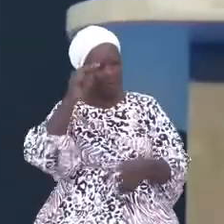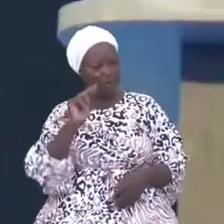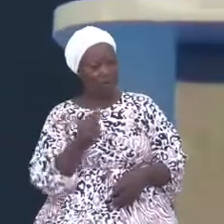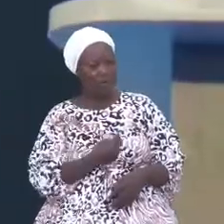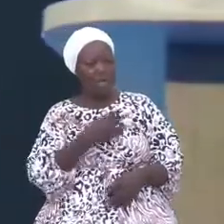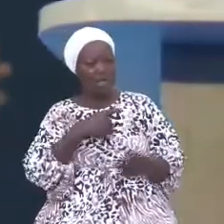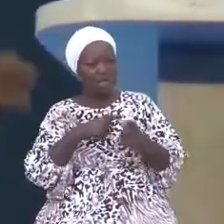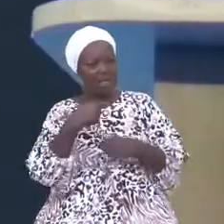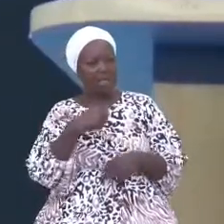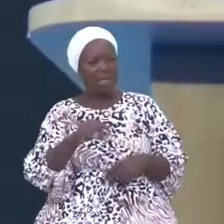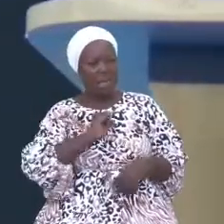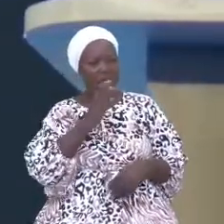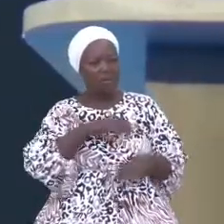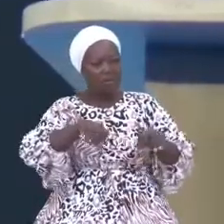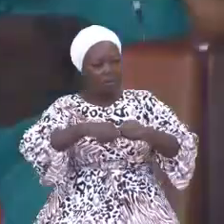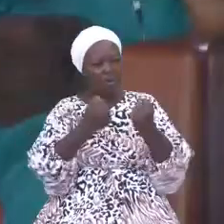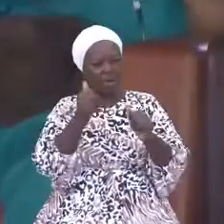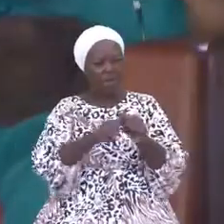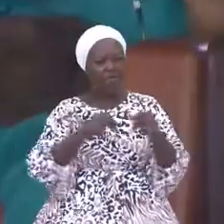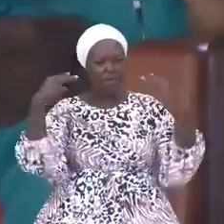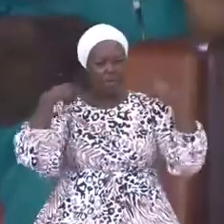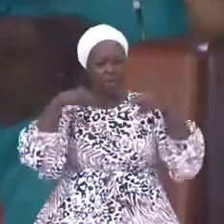break every yoke in your life.